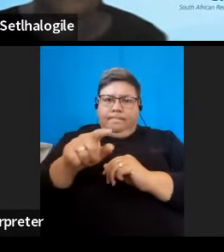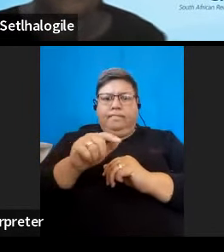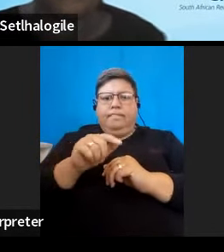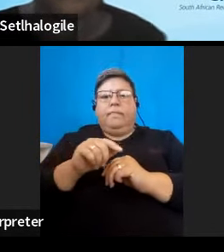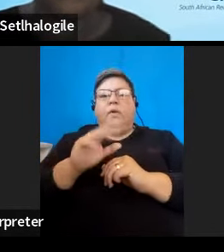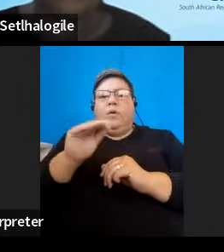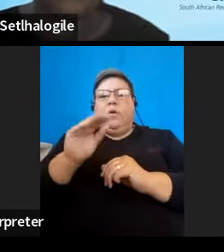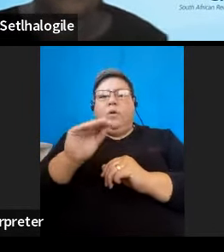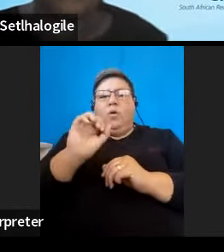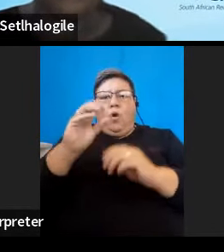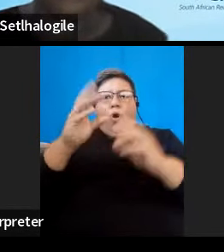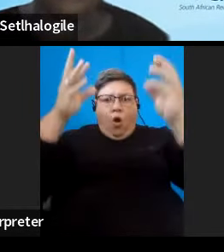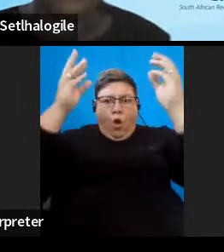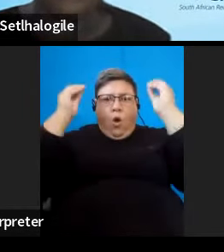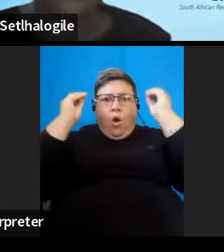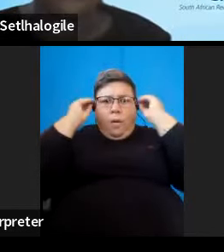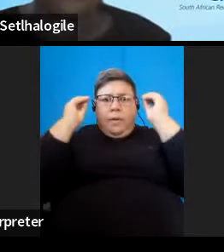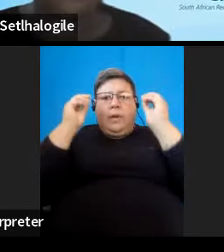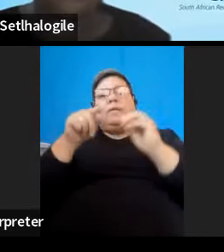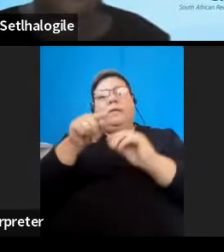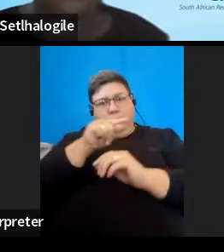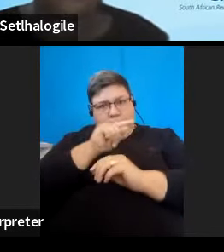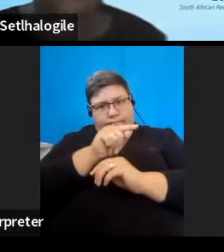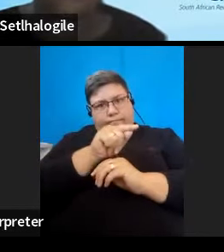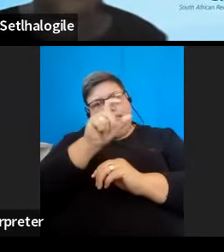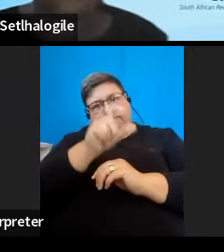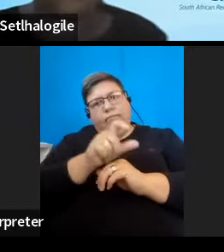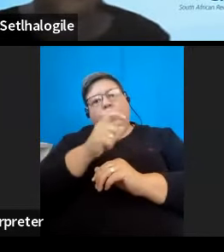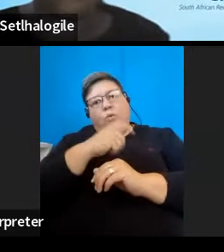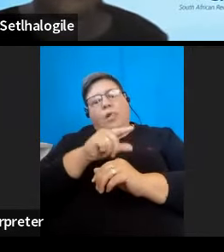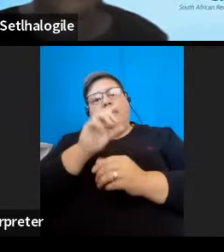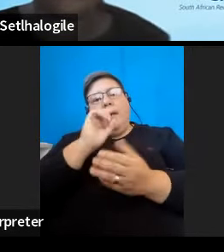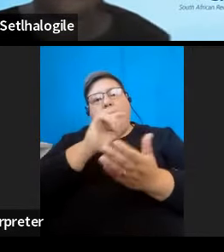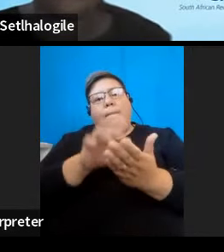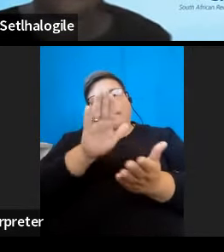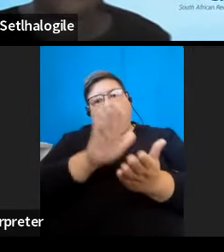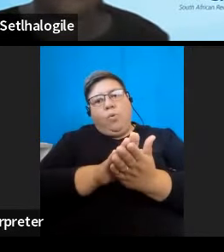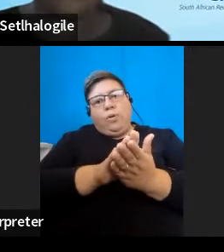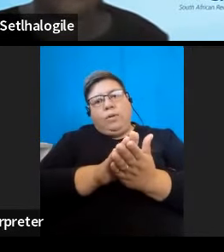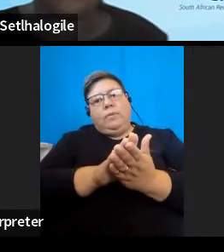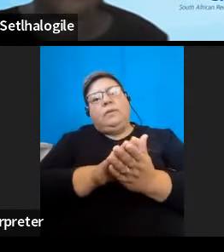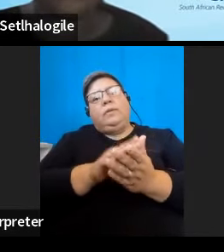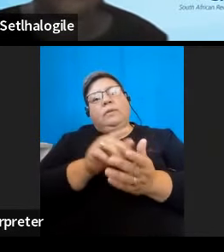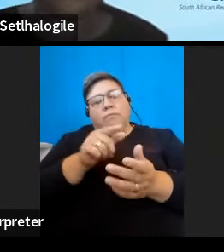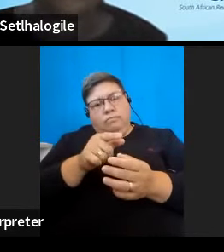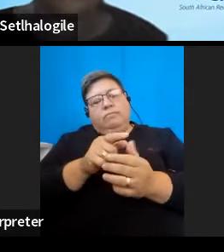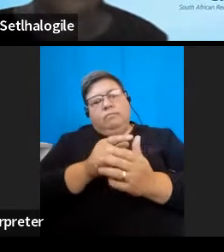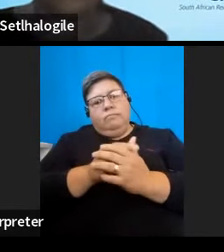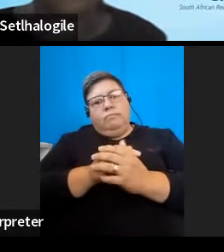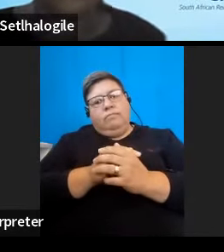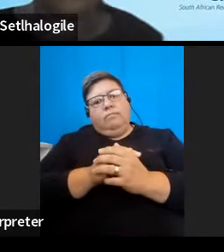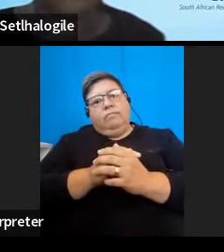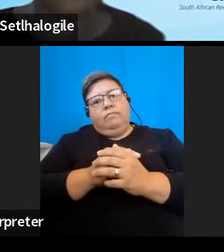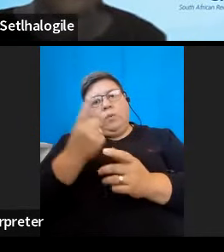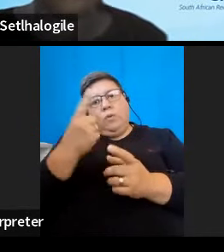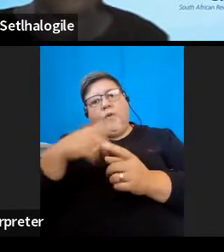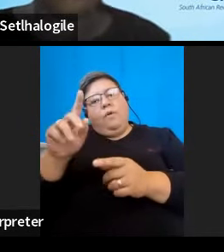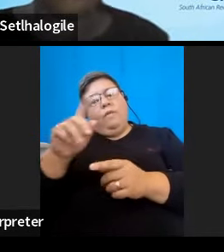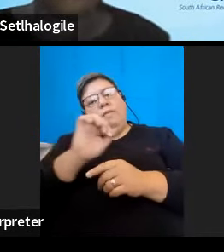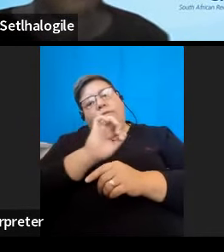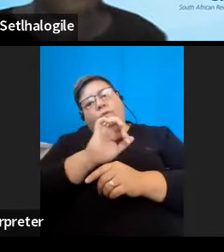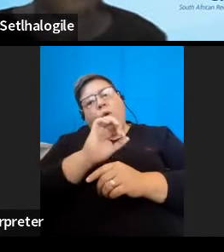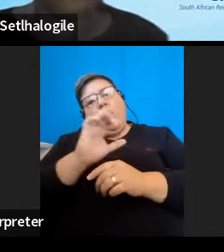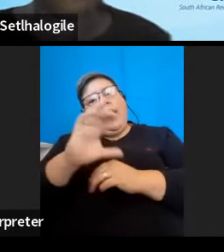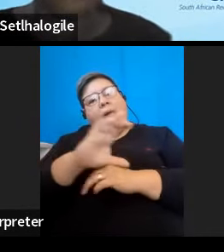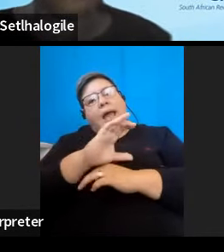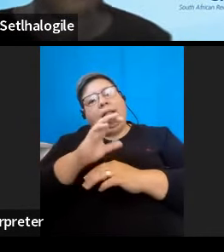at sars.gov.za, and ask for indulgence. One of our client relationship